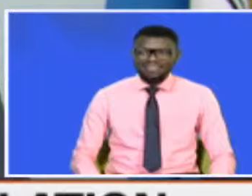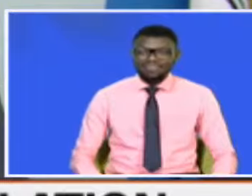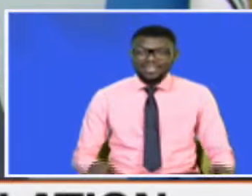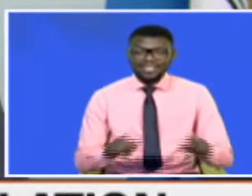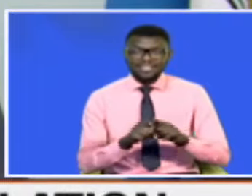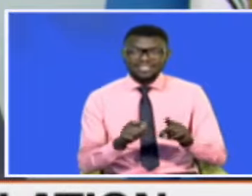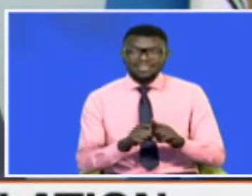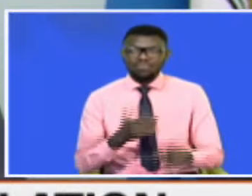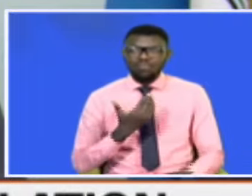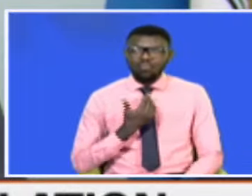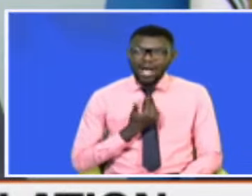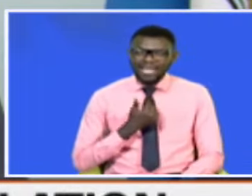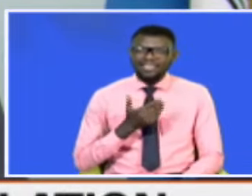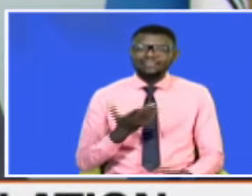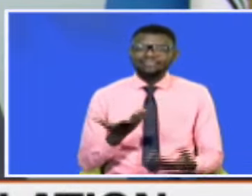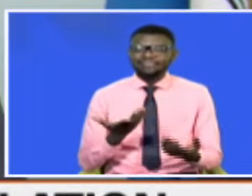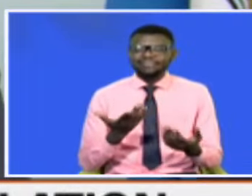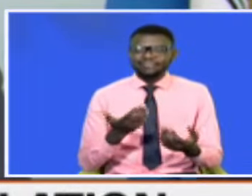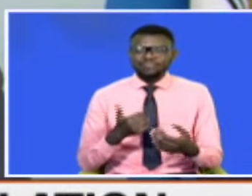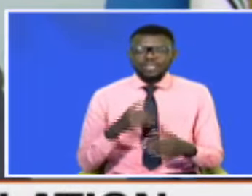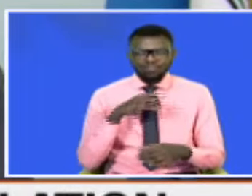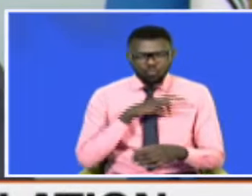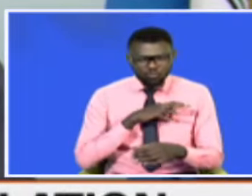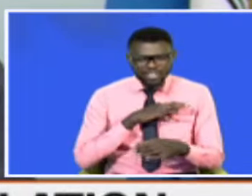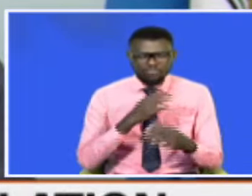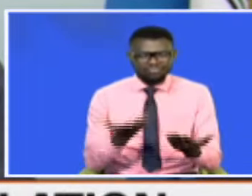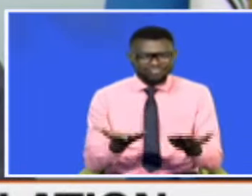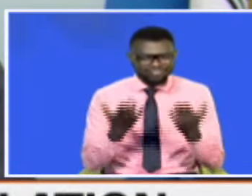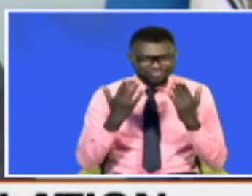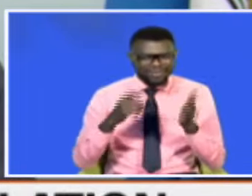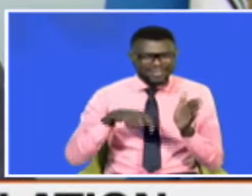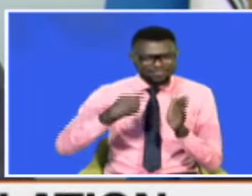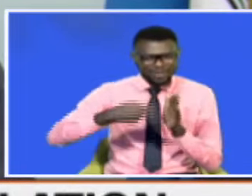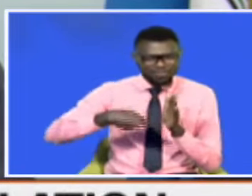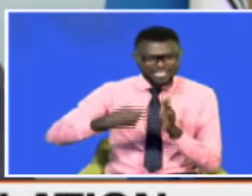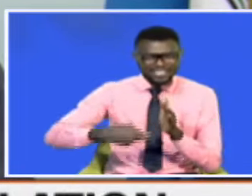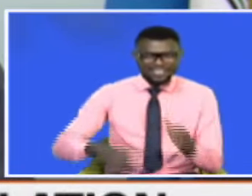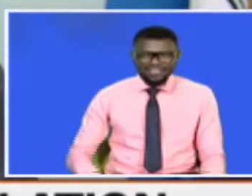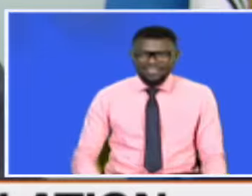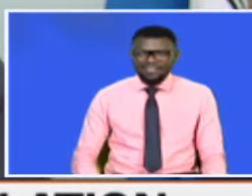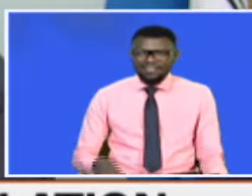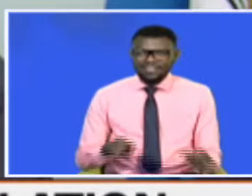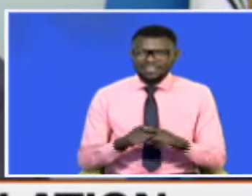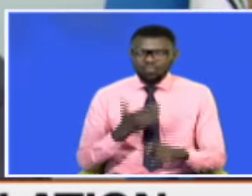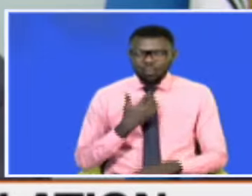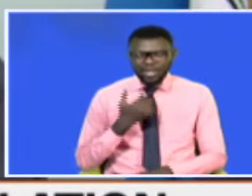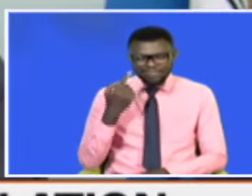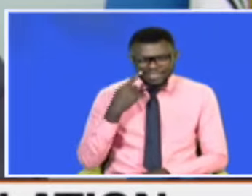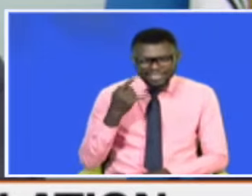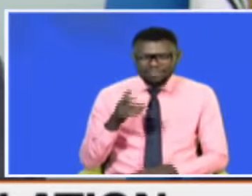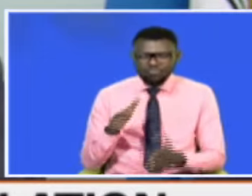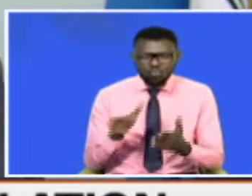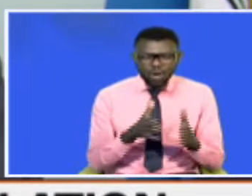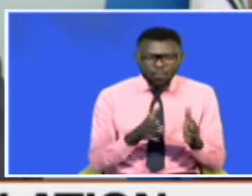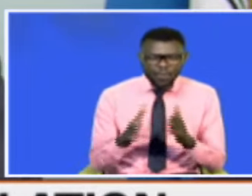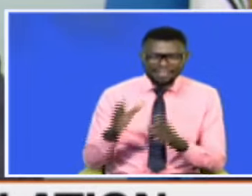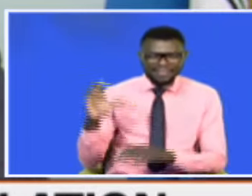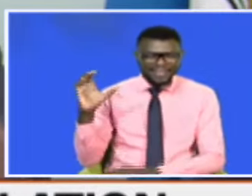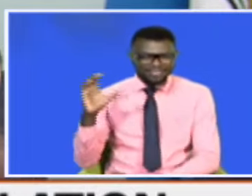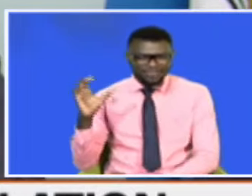rationalize incentives to boost manufacturing, and also look at measures that will improve